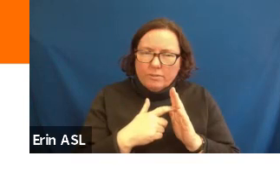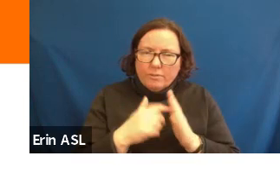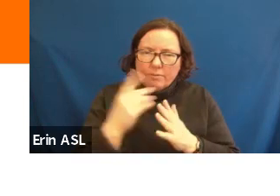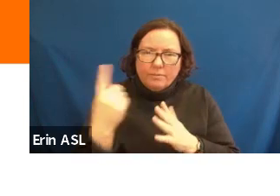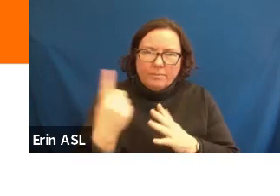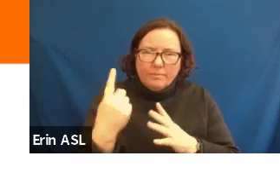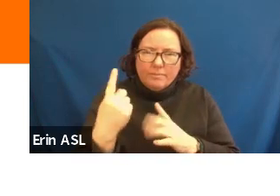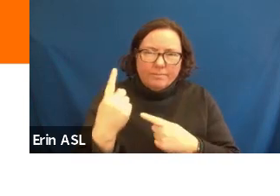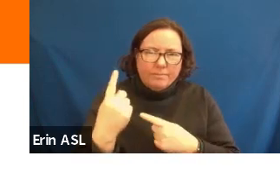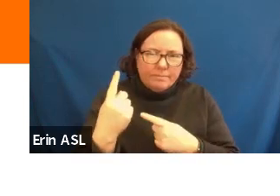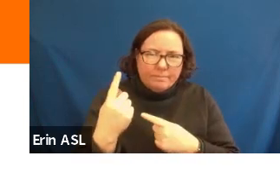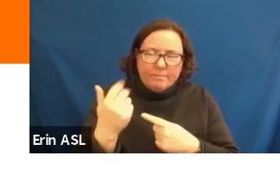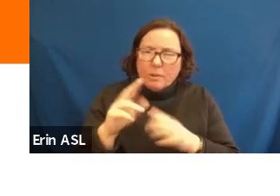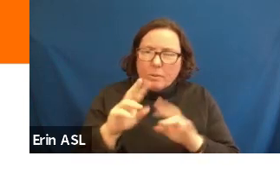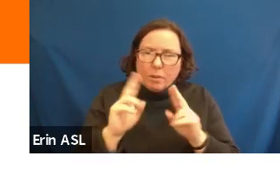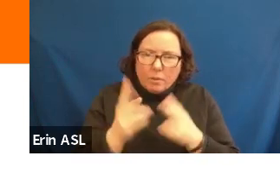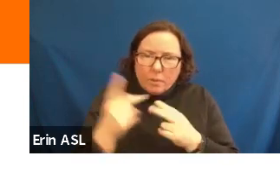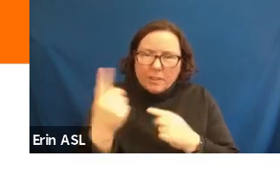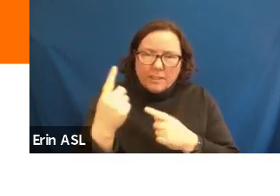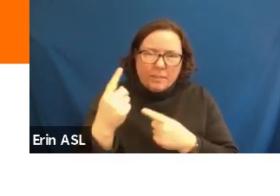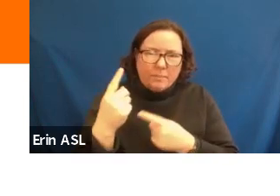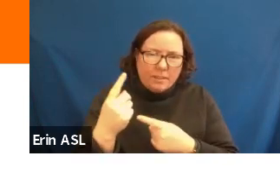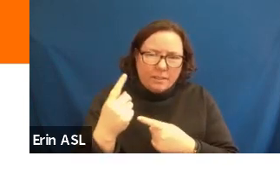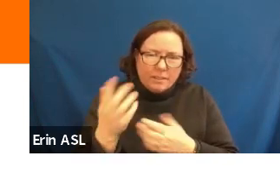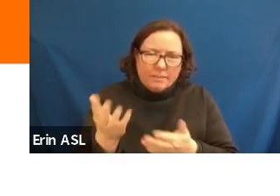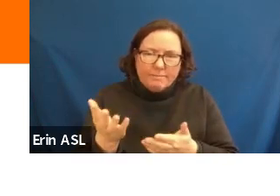someone or some unit